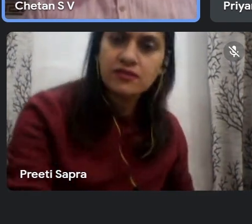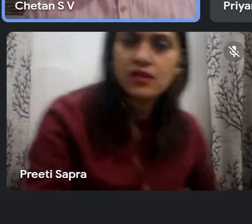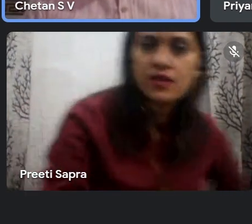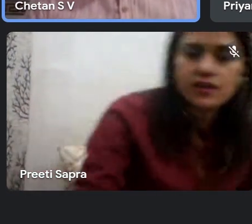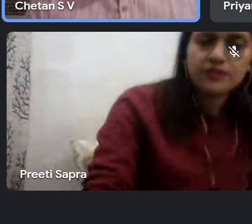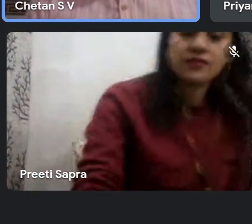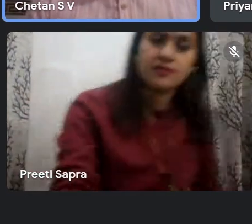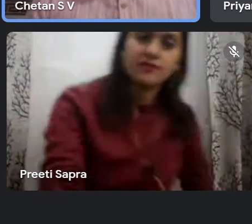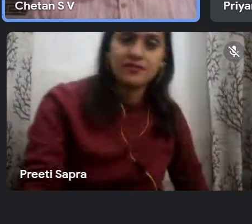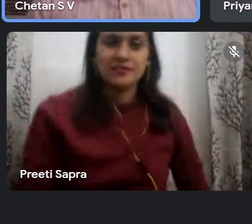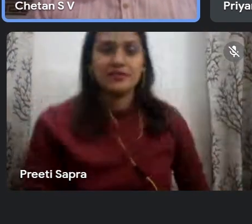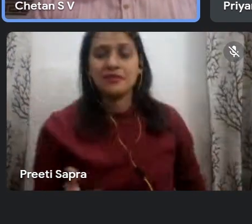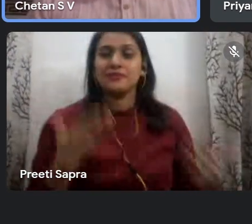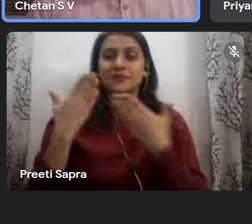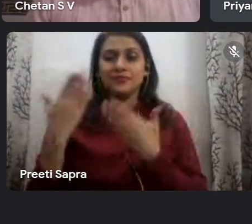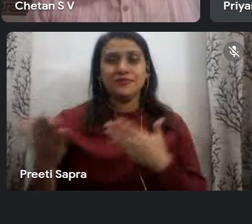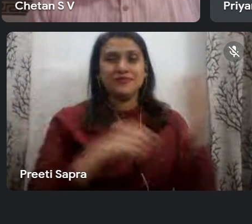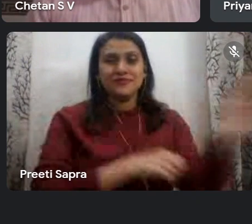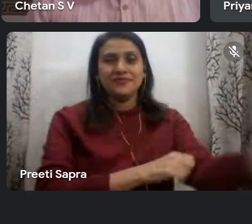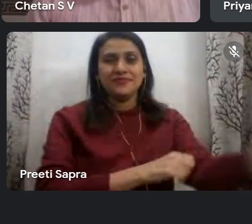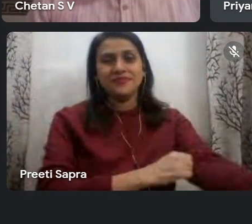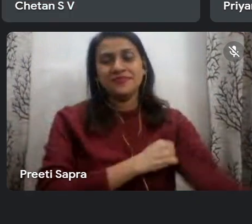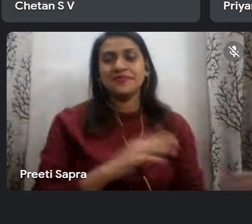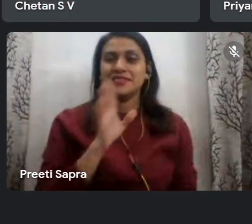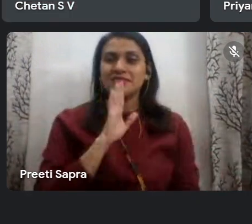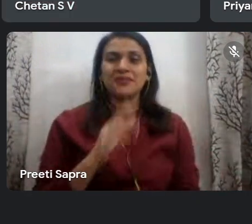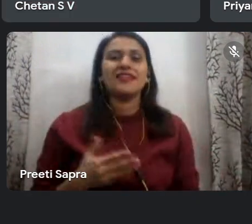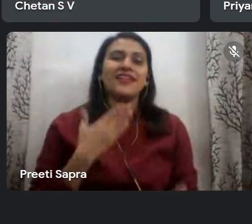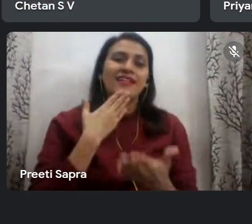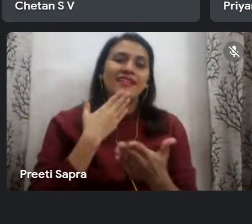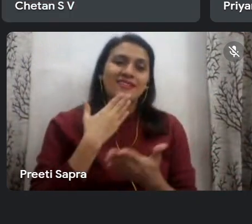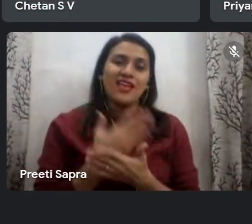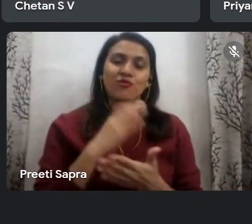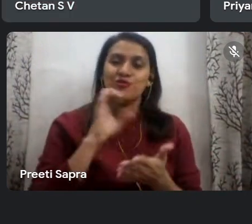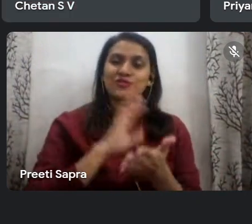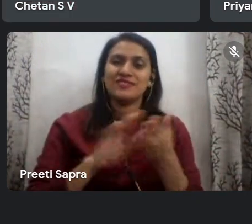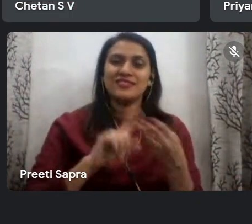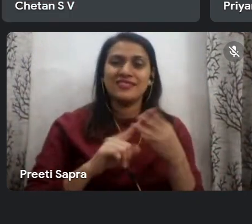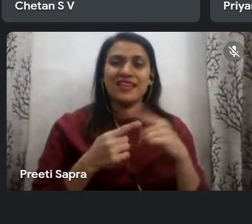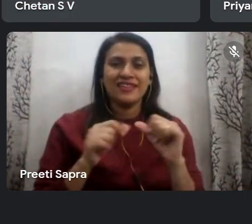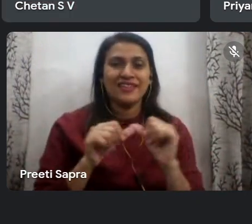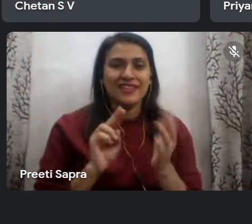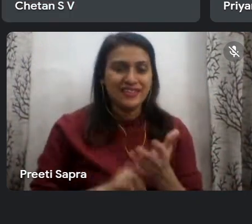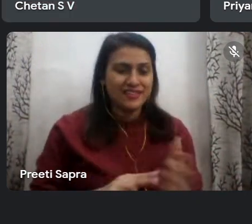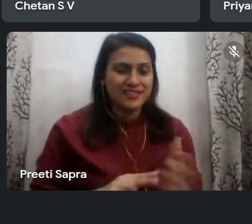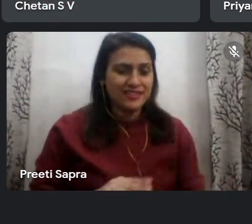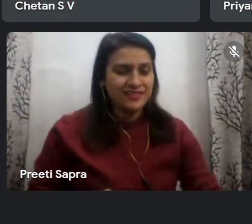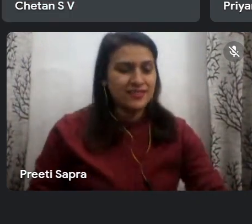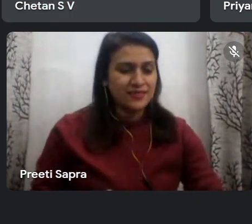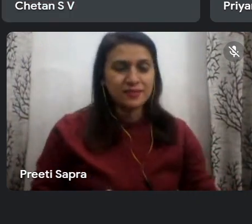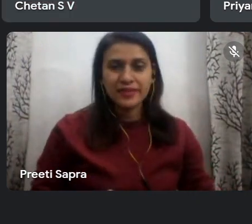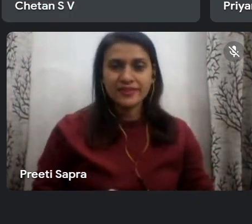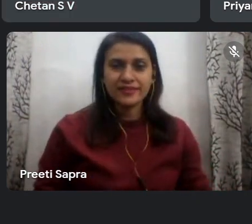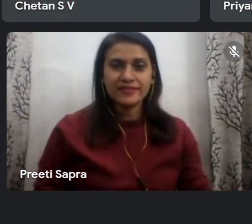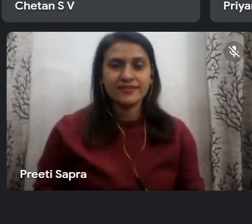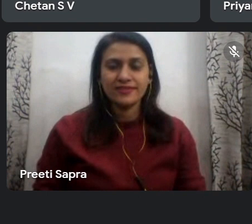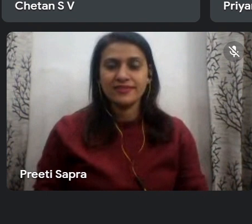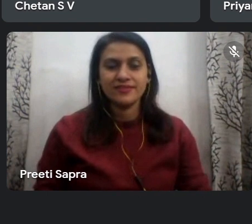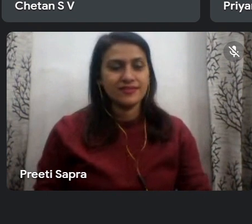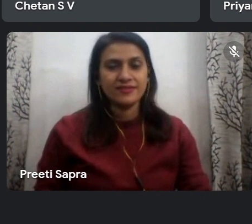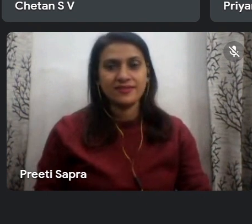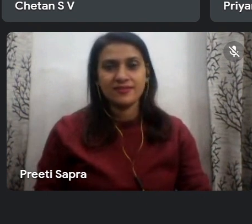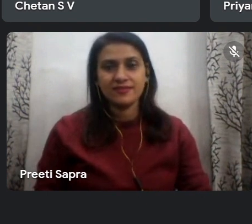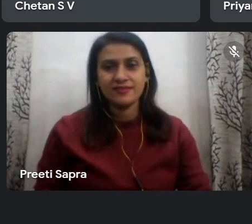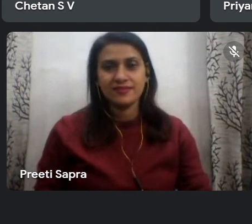Over to you. Thank you, Chetan. Thank you, everyone, for giving me your time, your valuable time. So I would like to share a